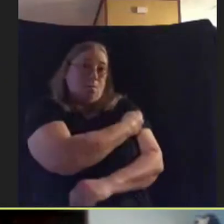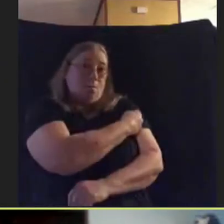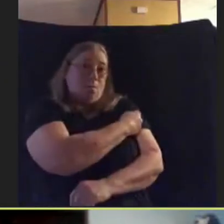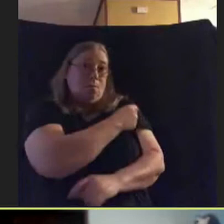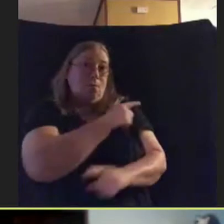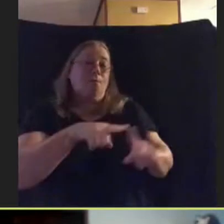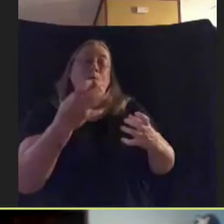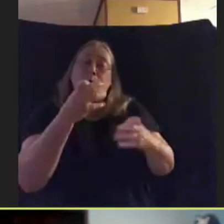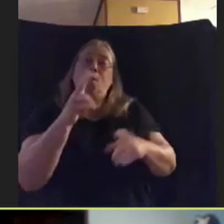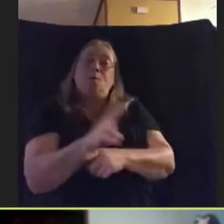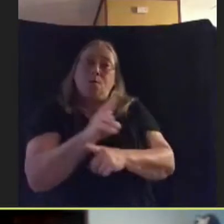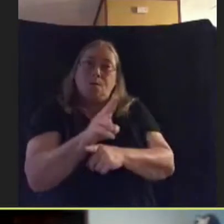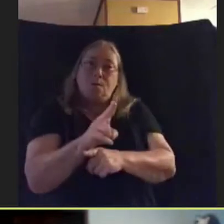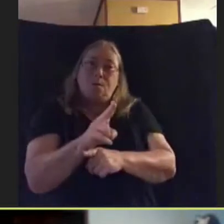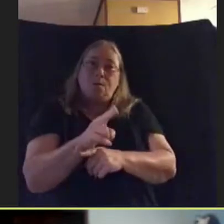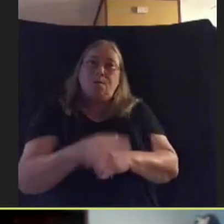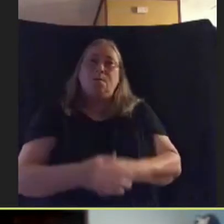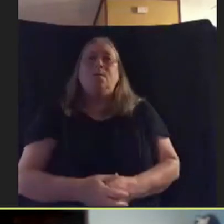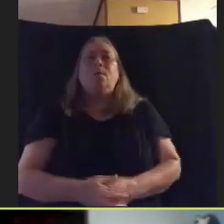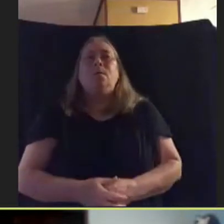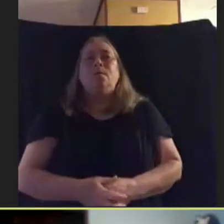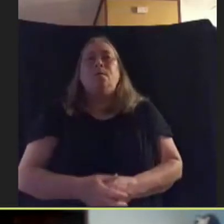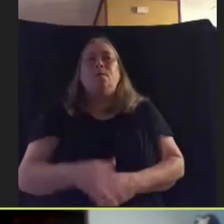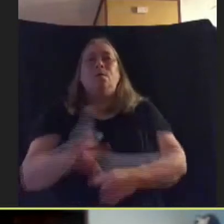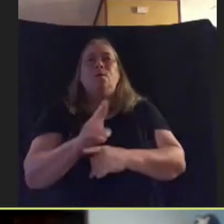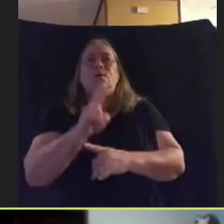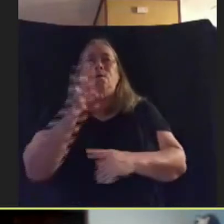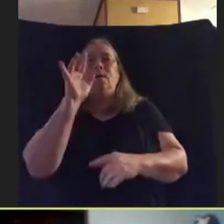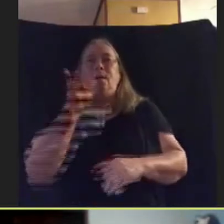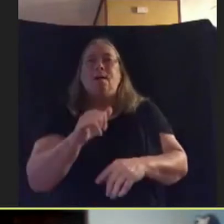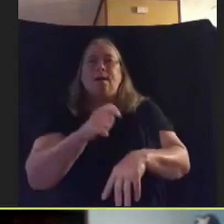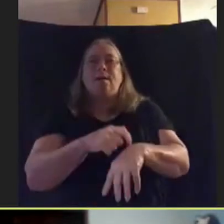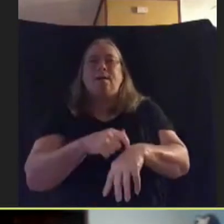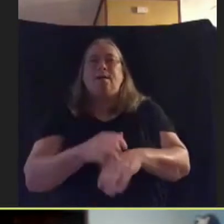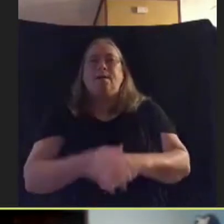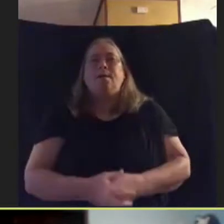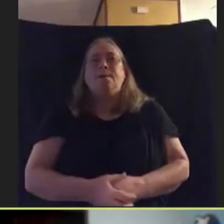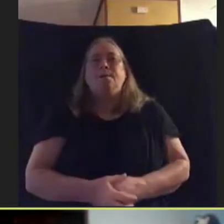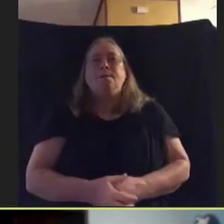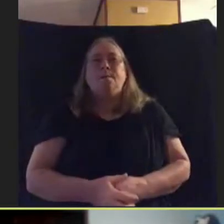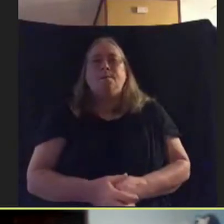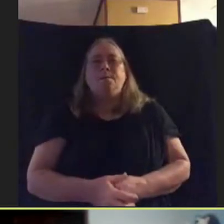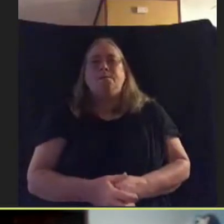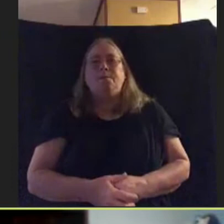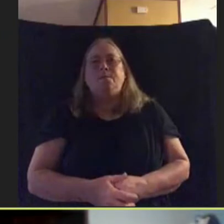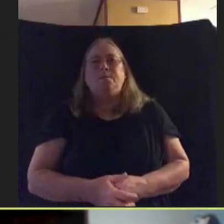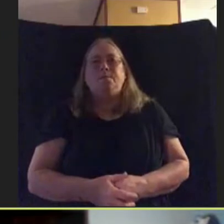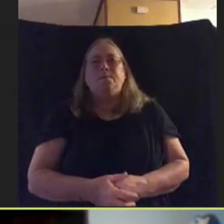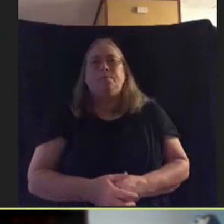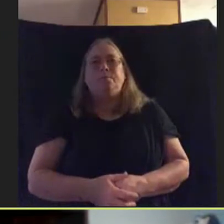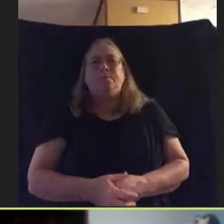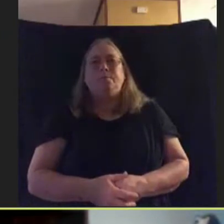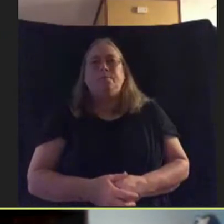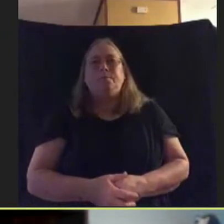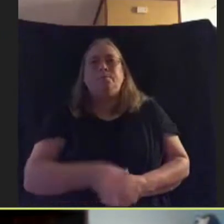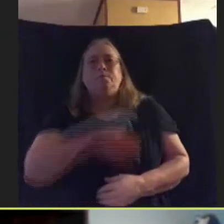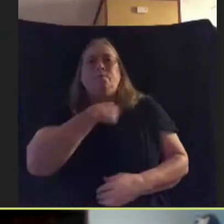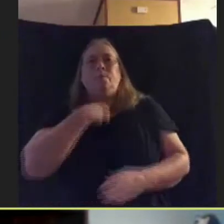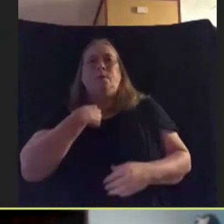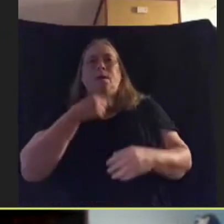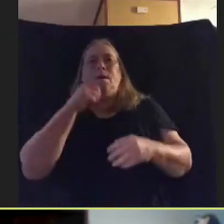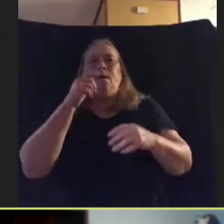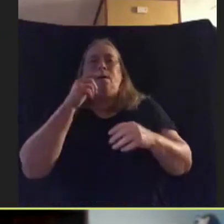it, but use it within that means, because we can't at this point promise that steady